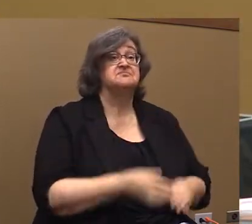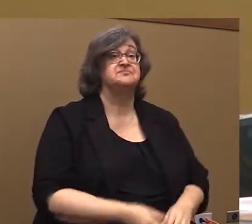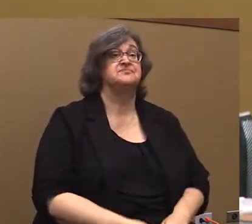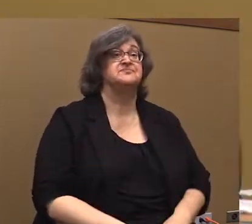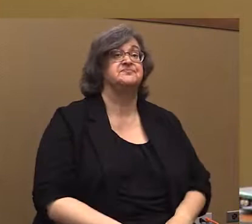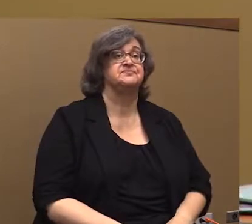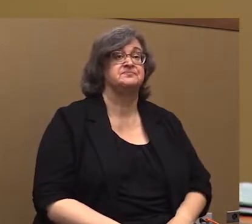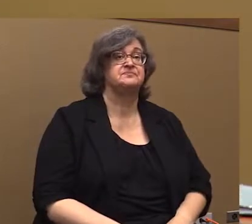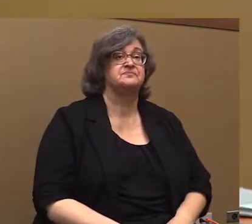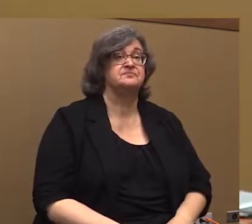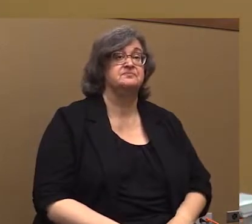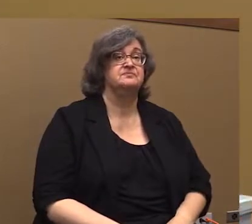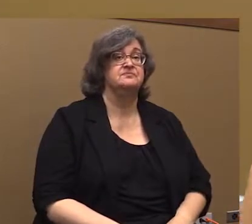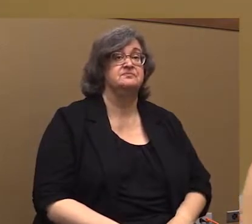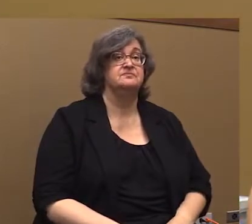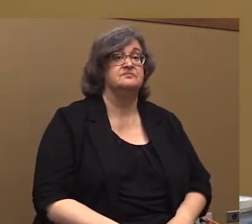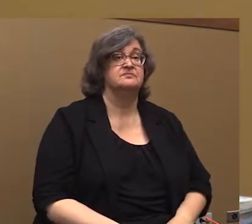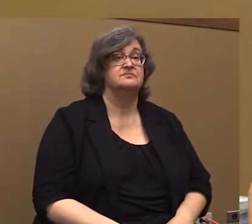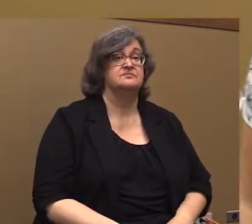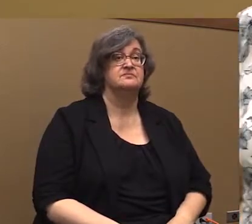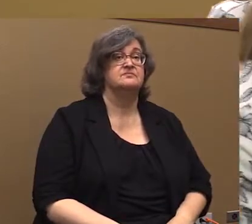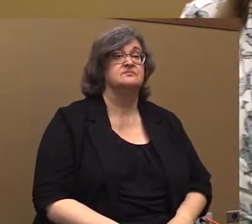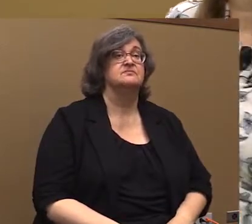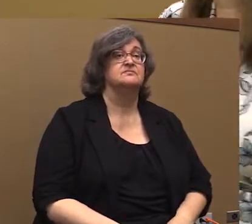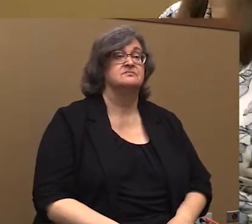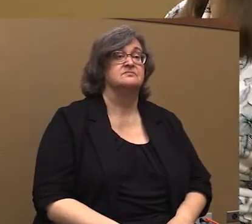would explain or interpret it?